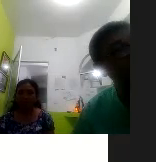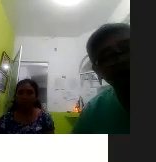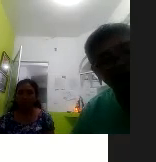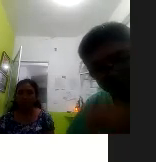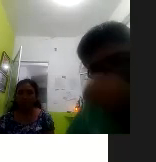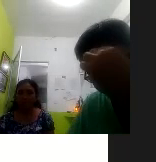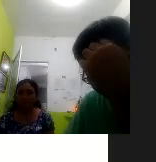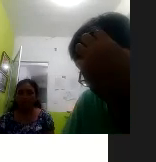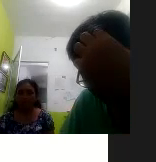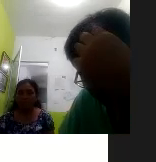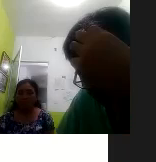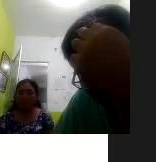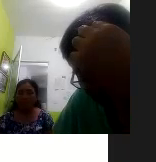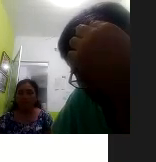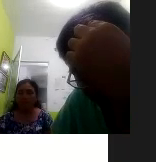was